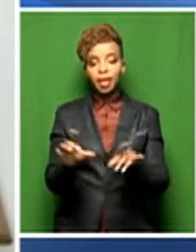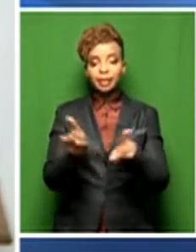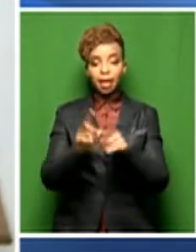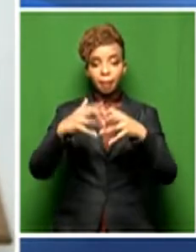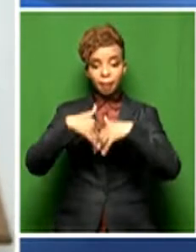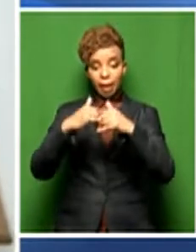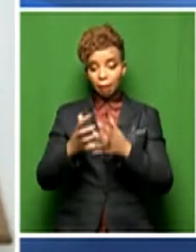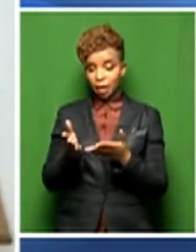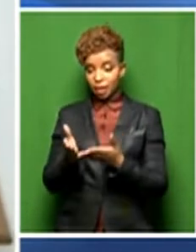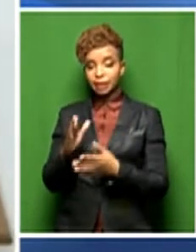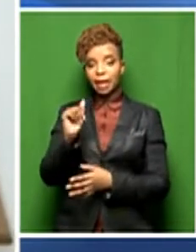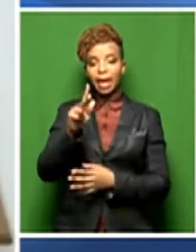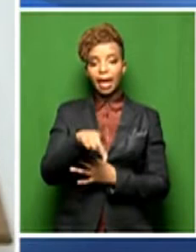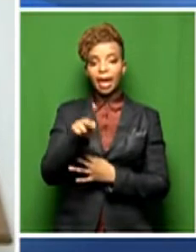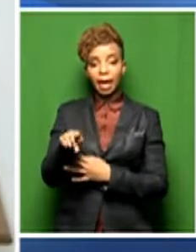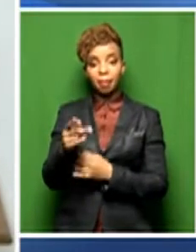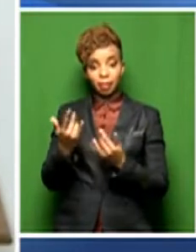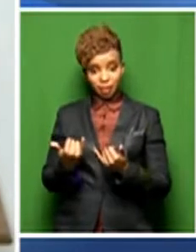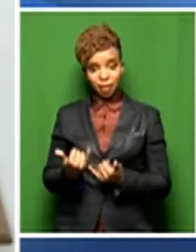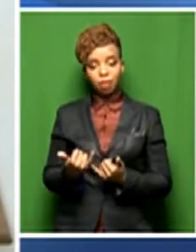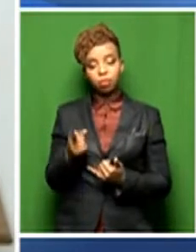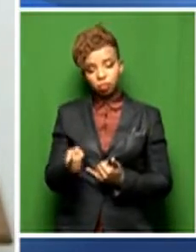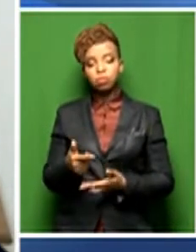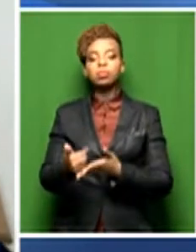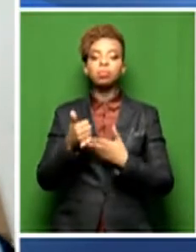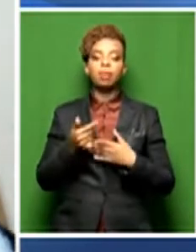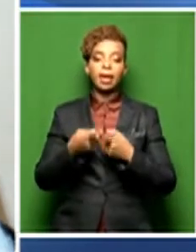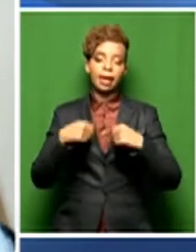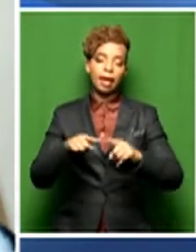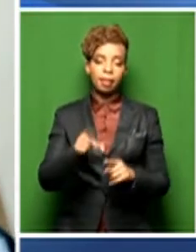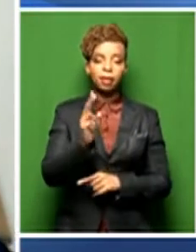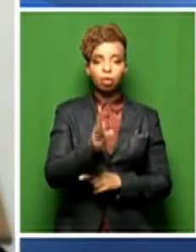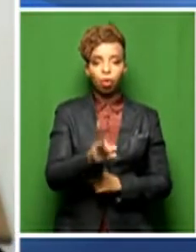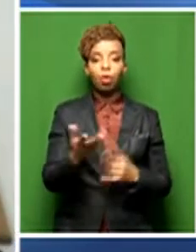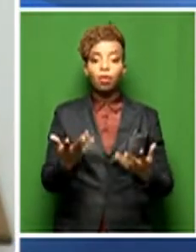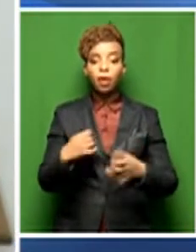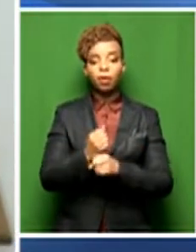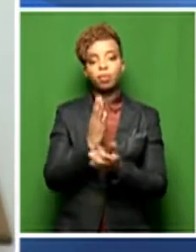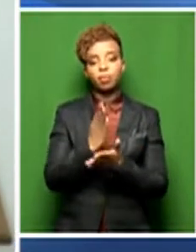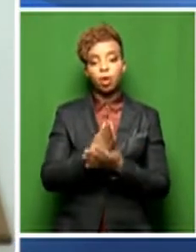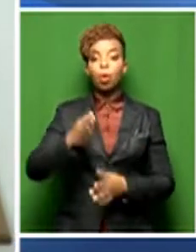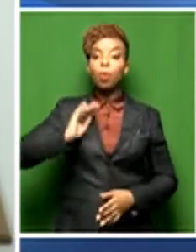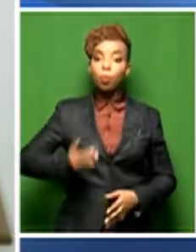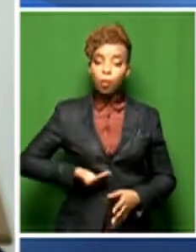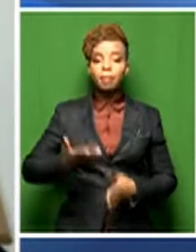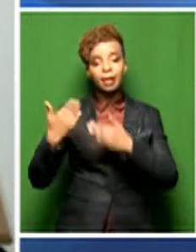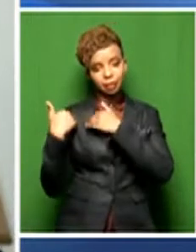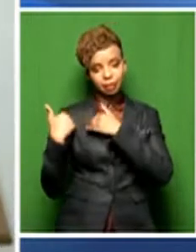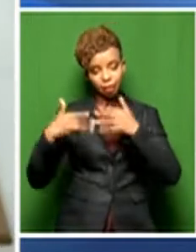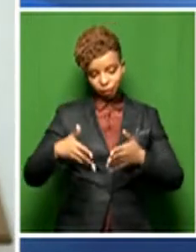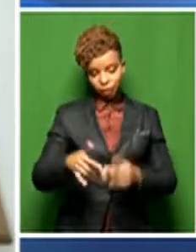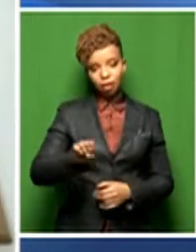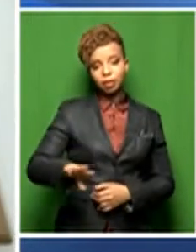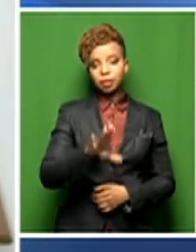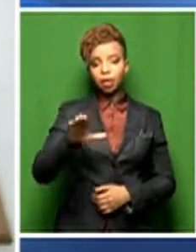will assist as well to make sure women are secure and safe in South Africa. So we really appreciate what government has